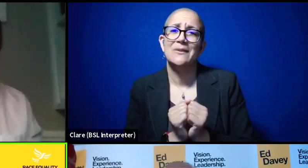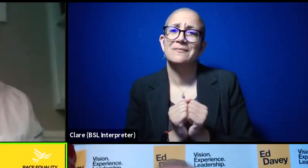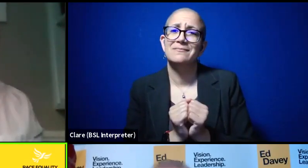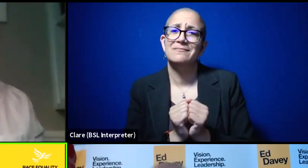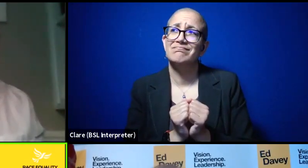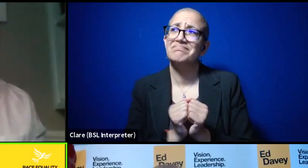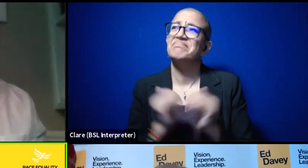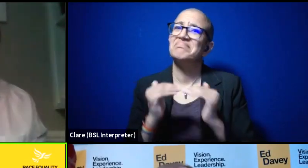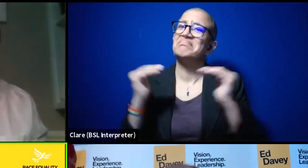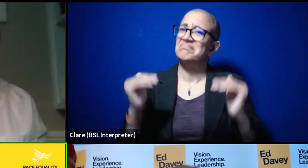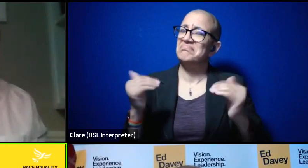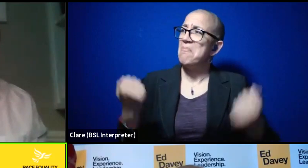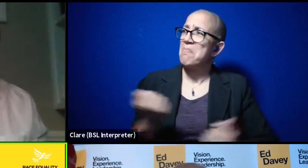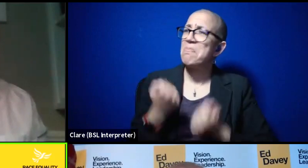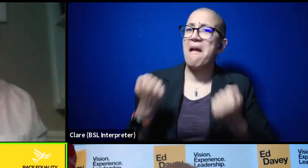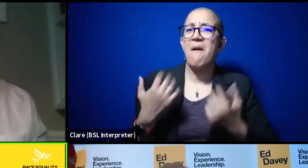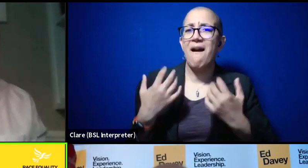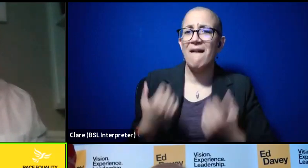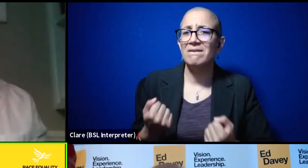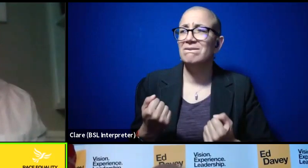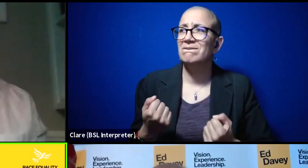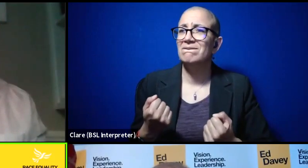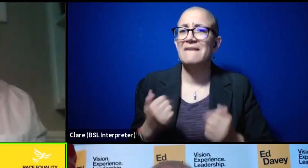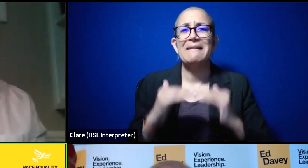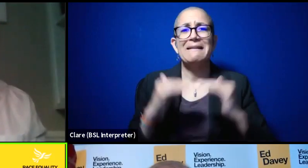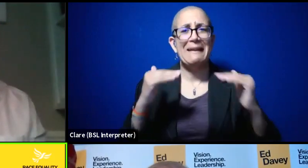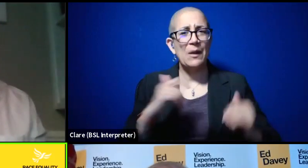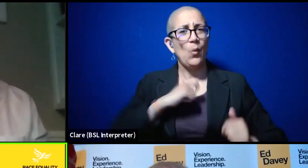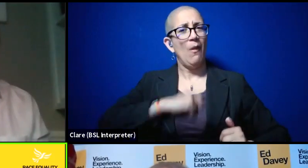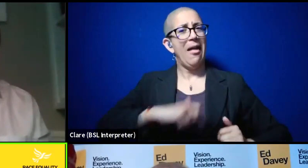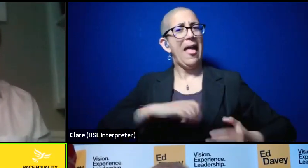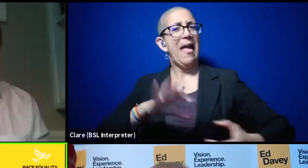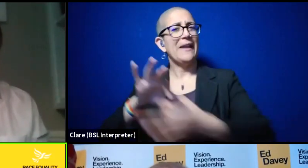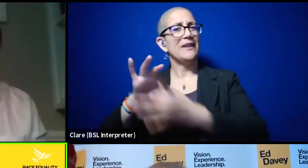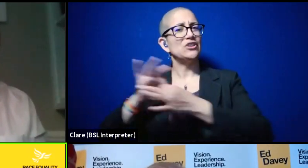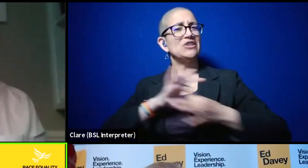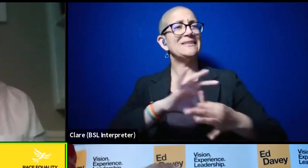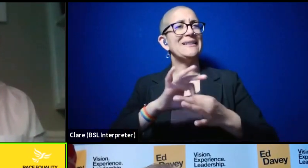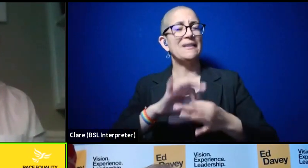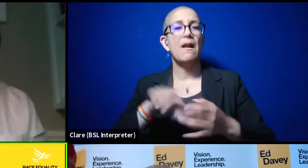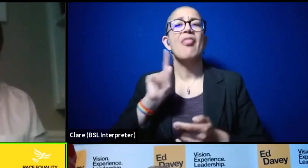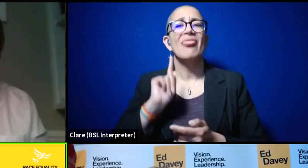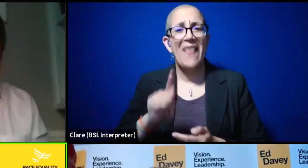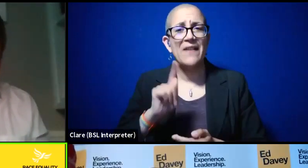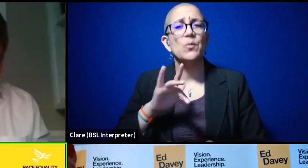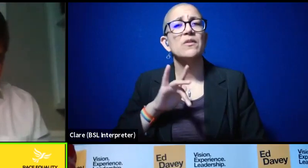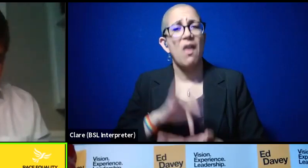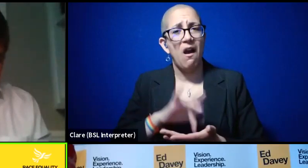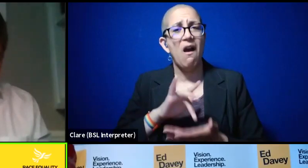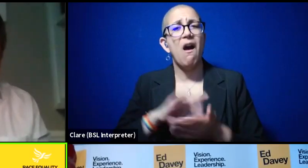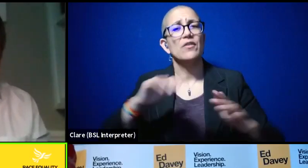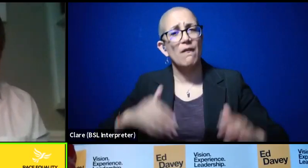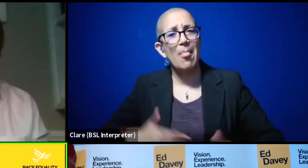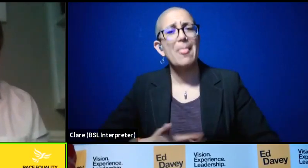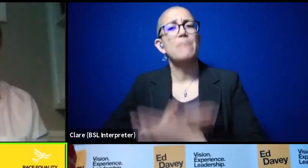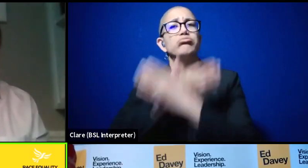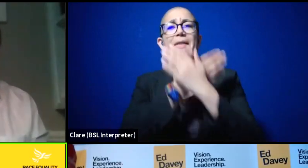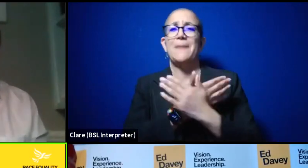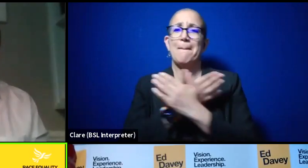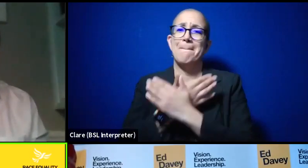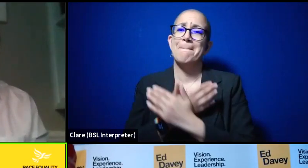equal power and equal agency. I mean, surely that is what lies at the heart of liberalism. And there are some changes